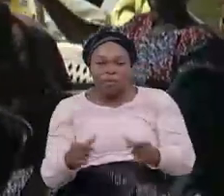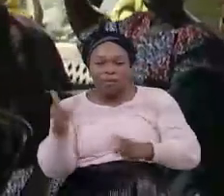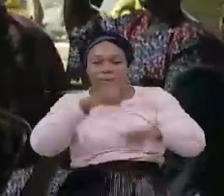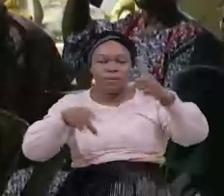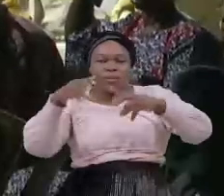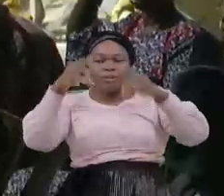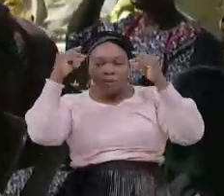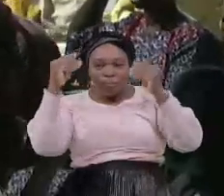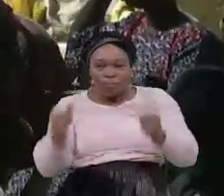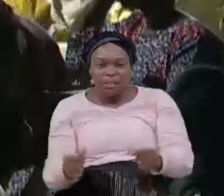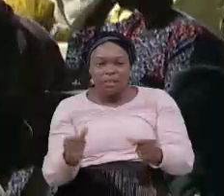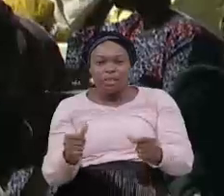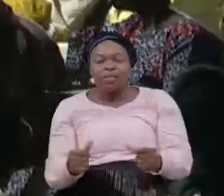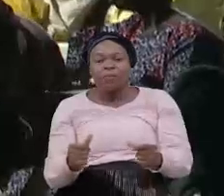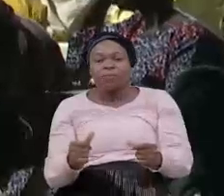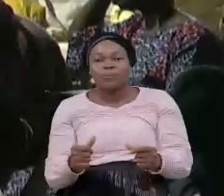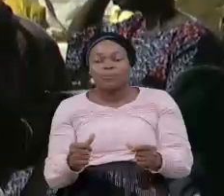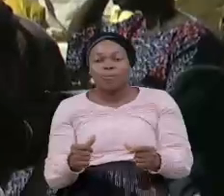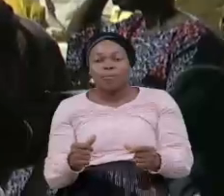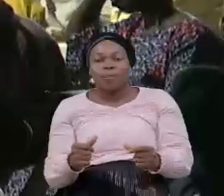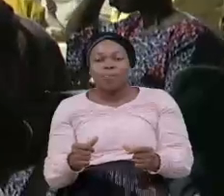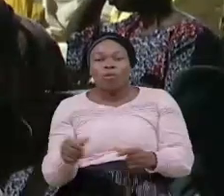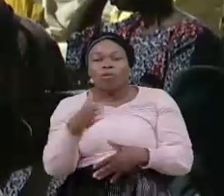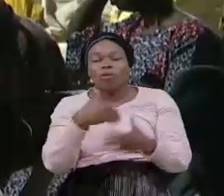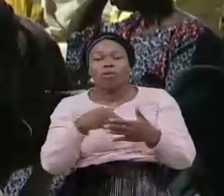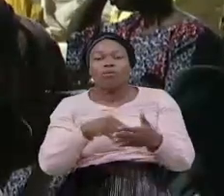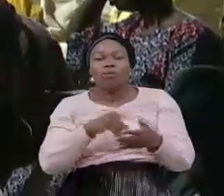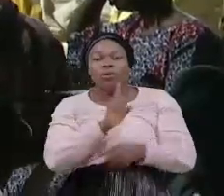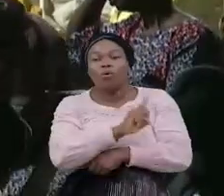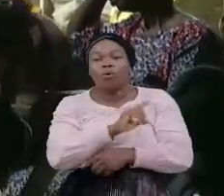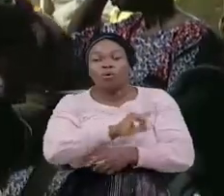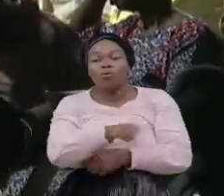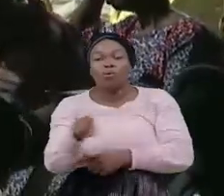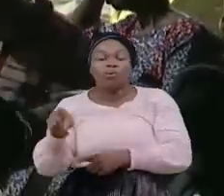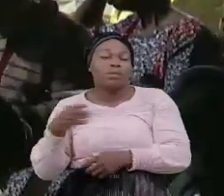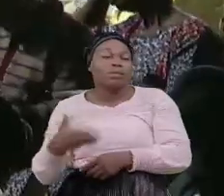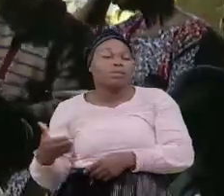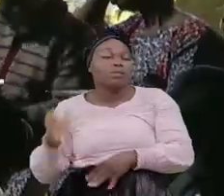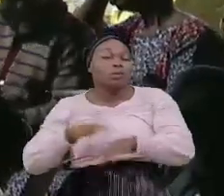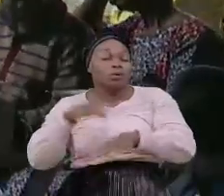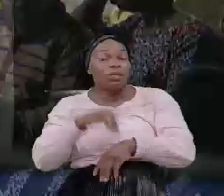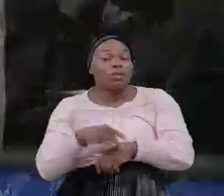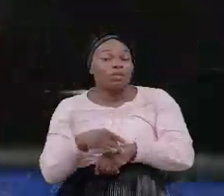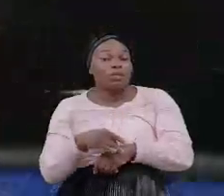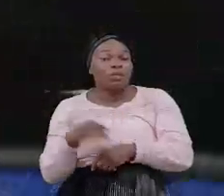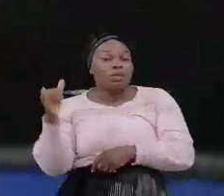You see, all those things on earth, they hear the word from